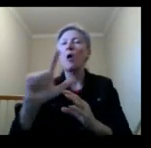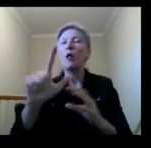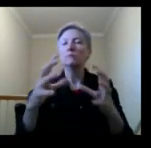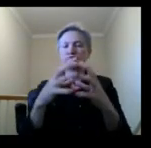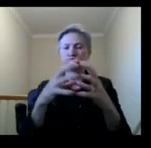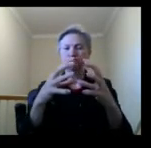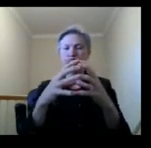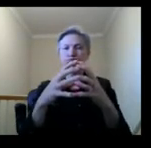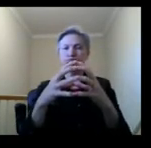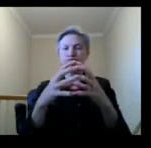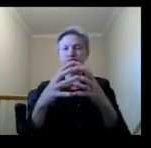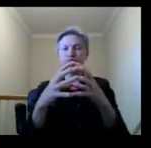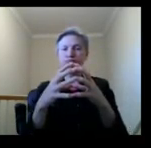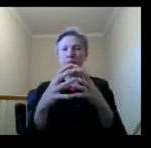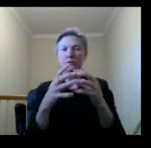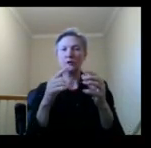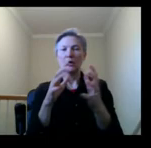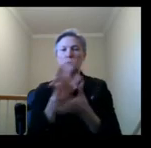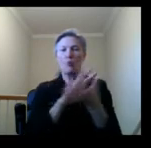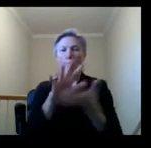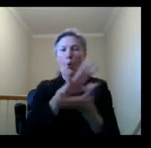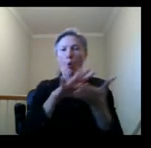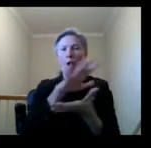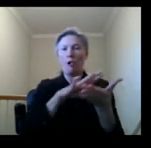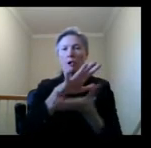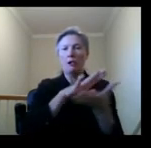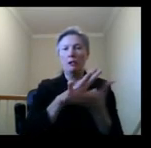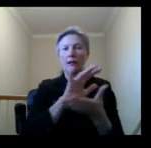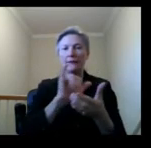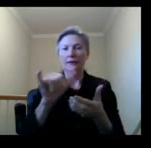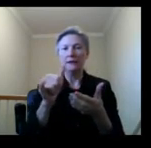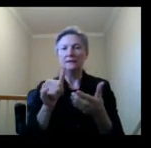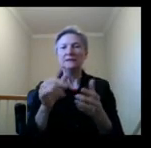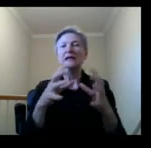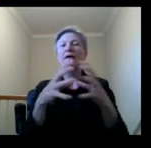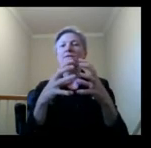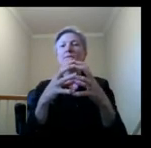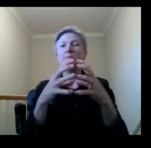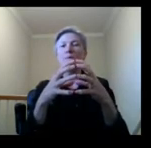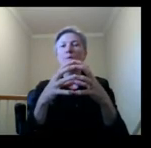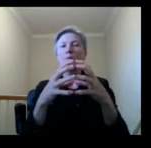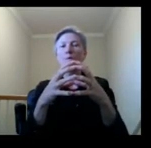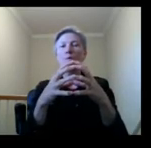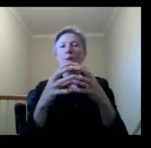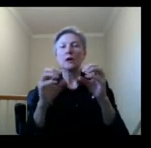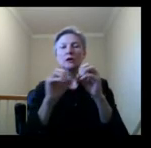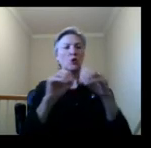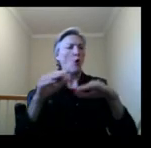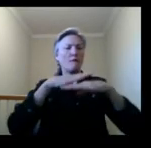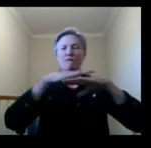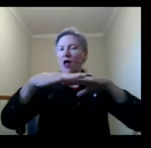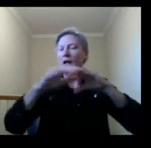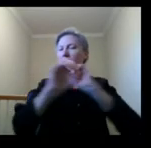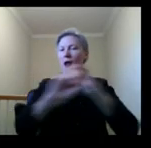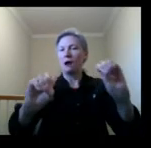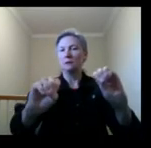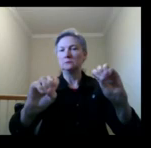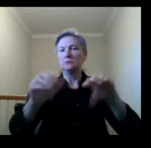sphere. Okay, you can kind of roll it like this. This is a sphere. It has no flat